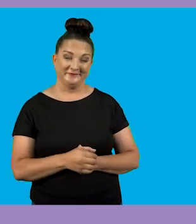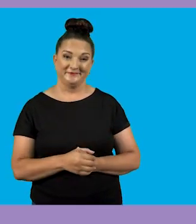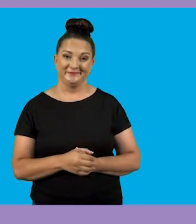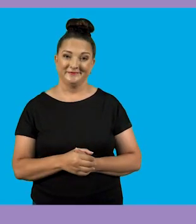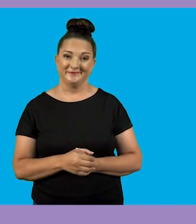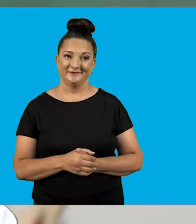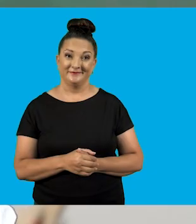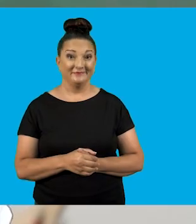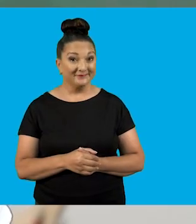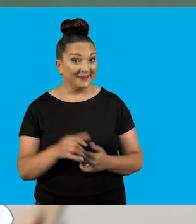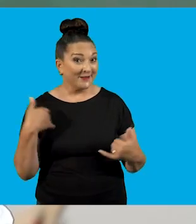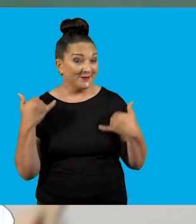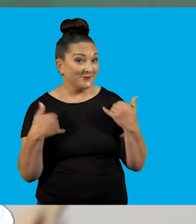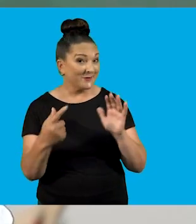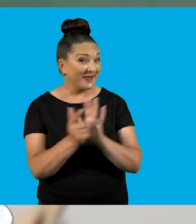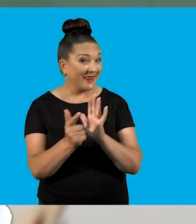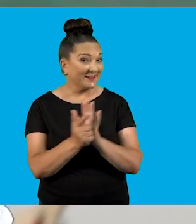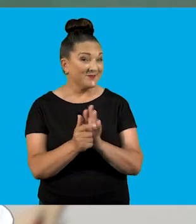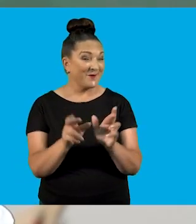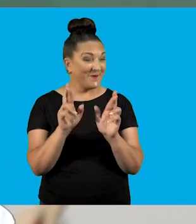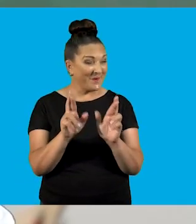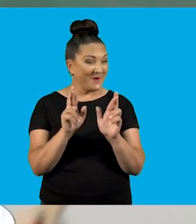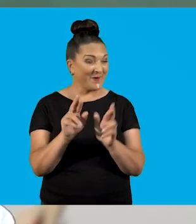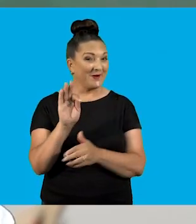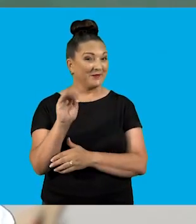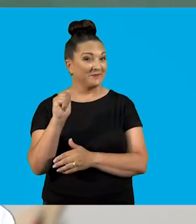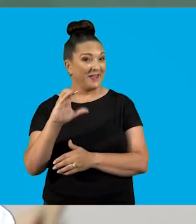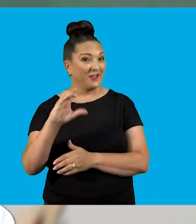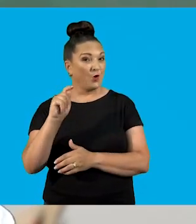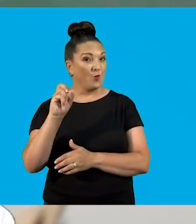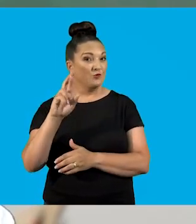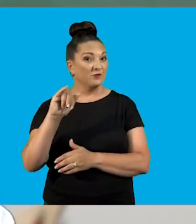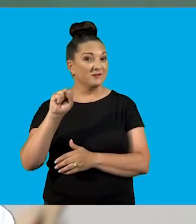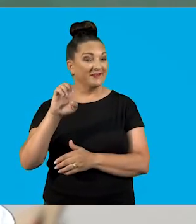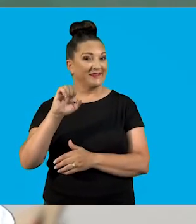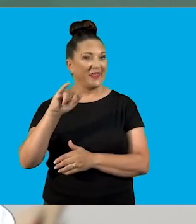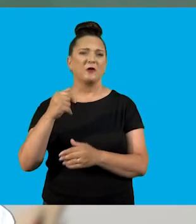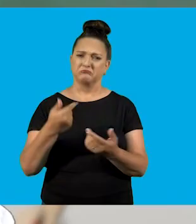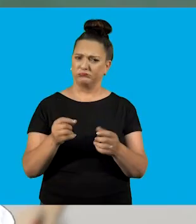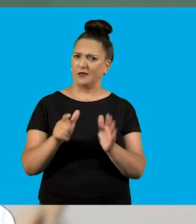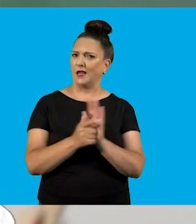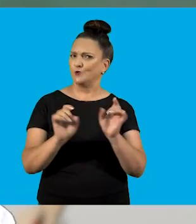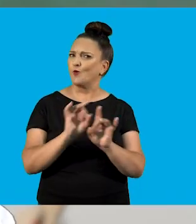answer. I really hope you enjoyed today's lesson of factorizing. It was a wonderful